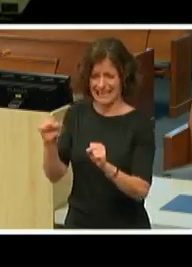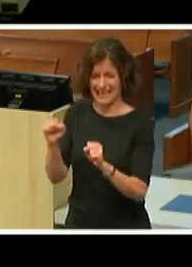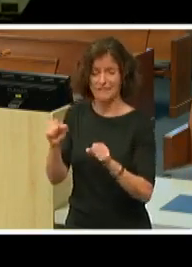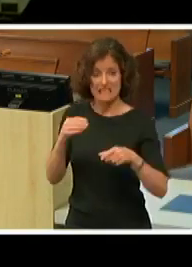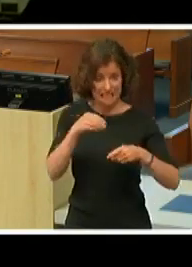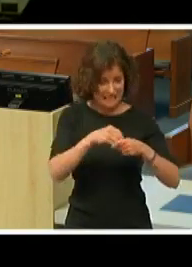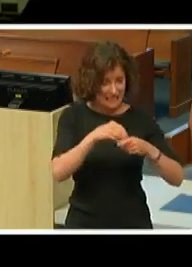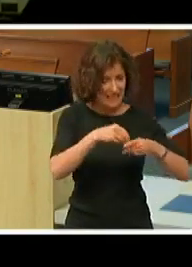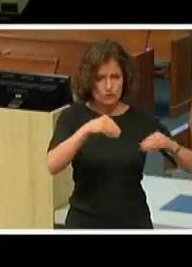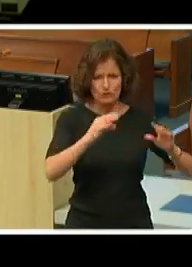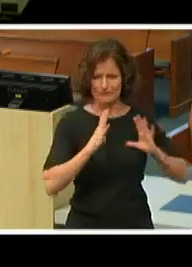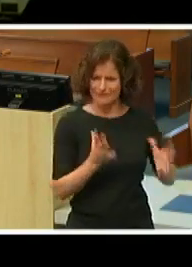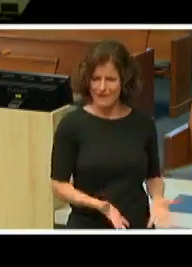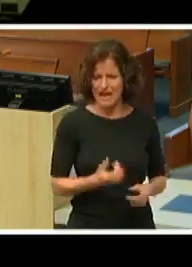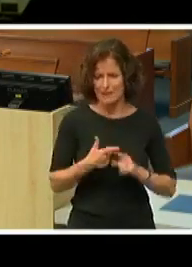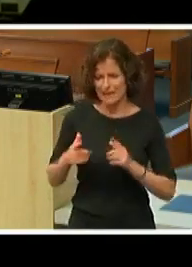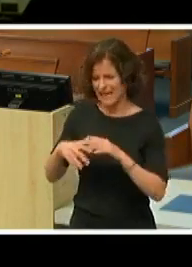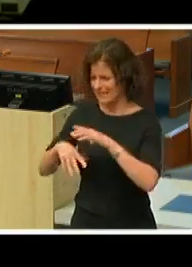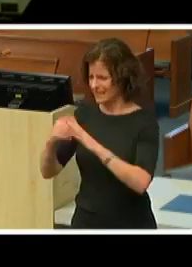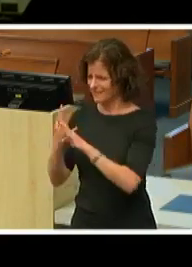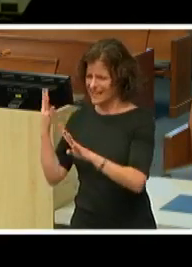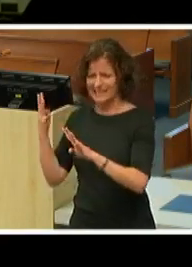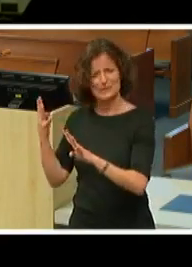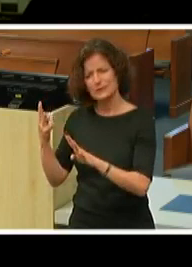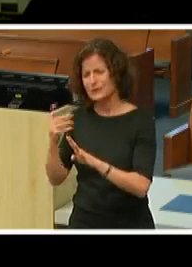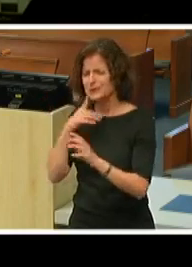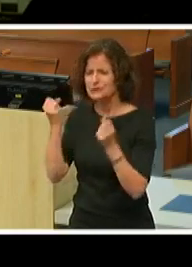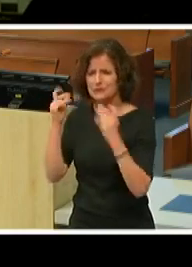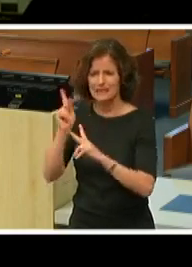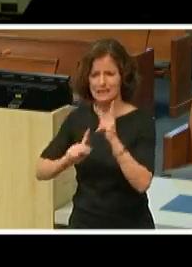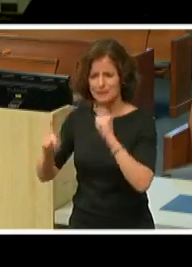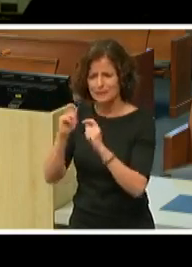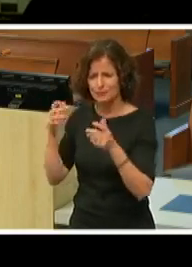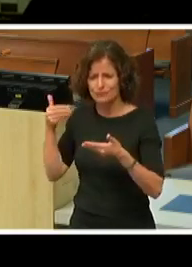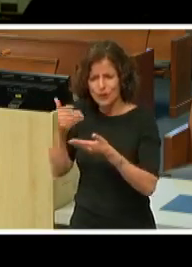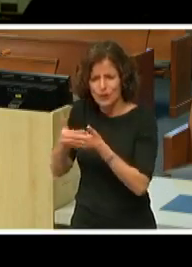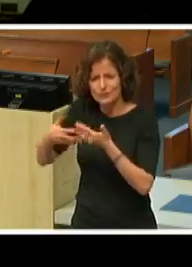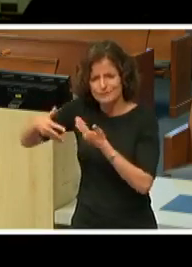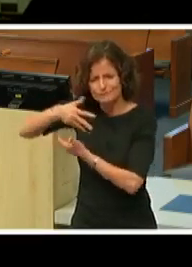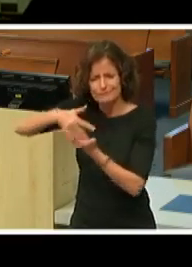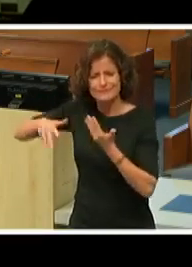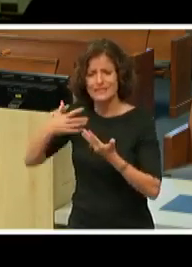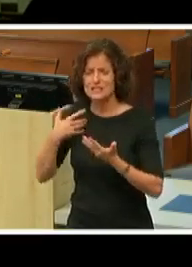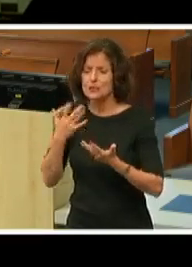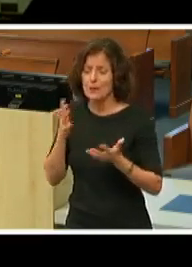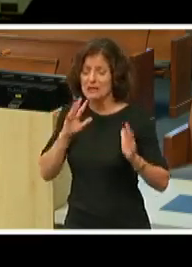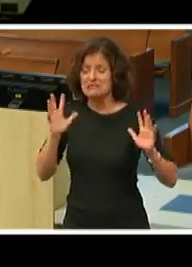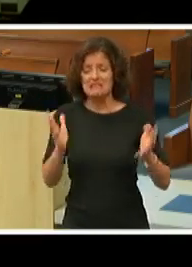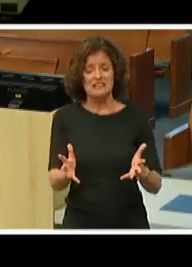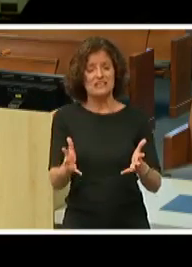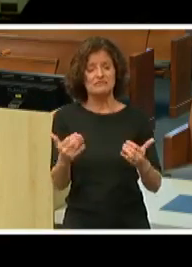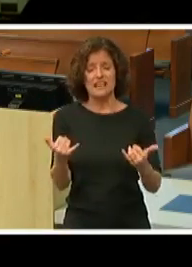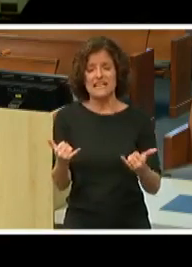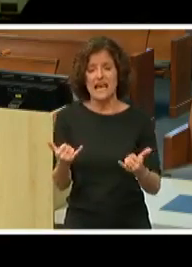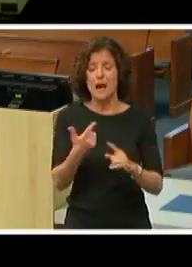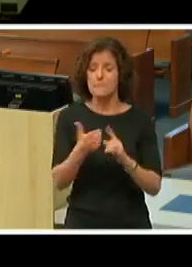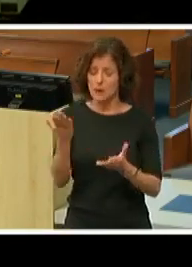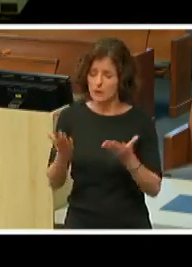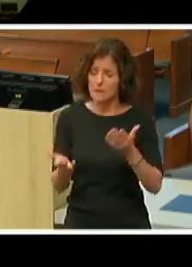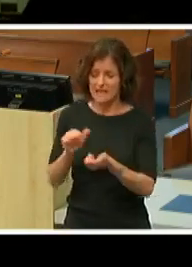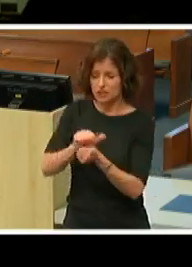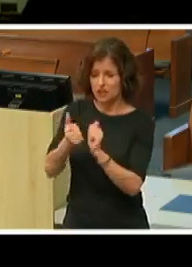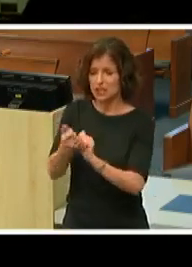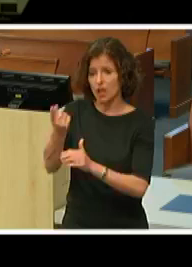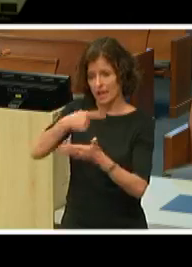And but right now, we're going to leave the numbers the way they are, but they will be subject to revision next